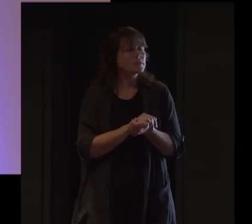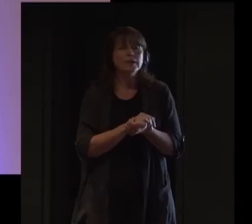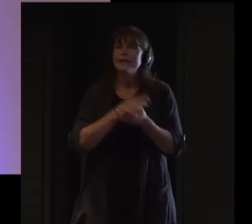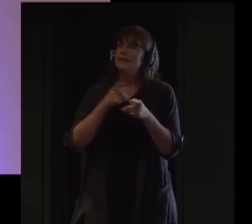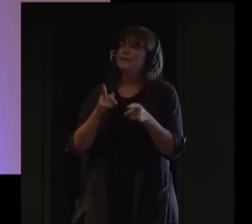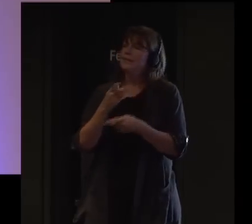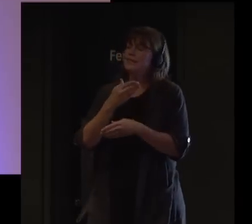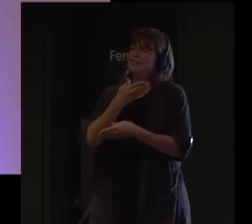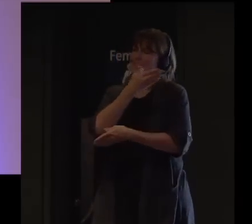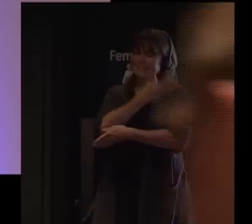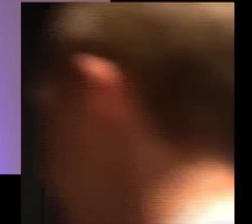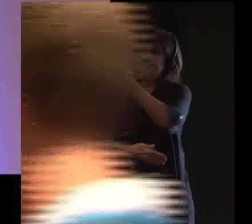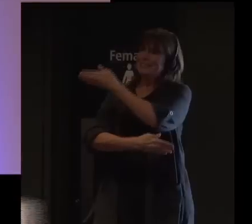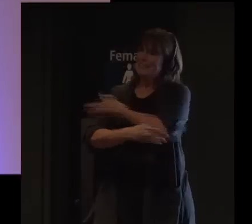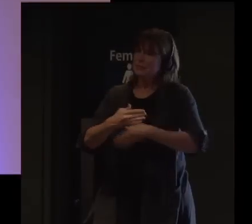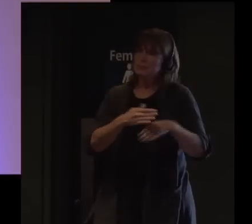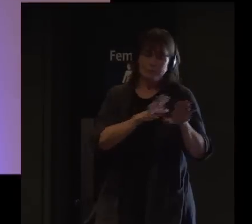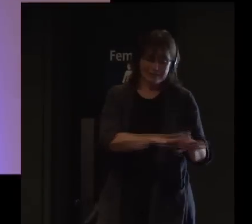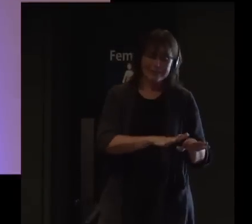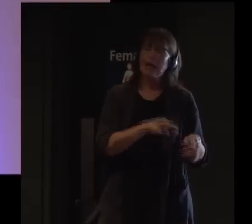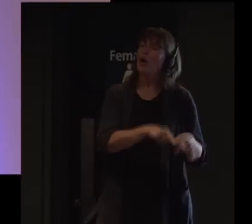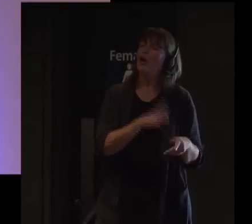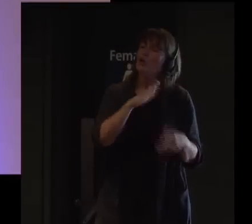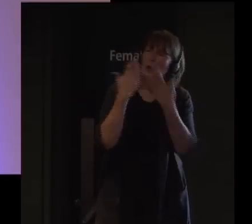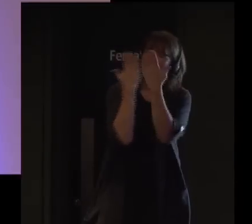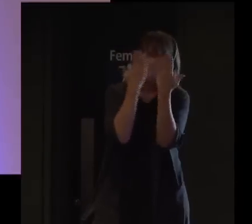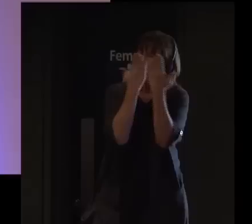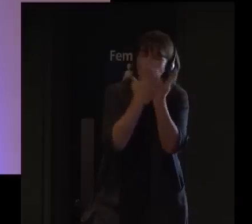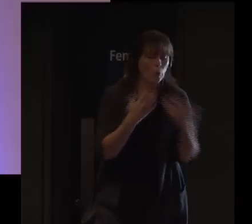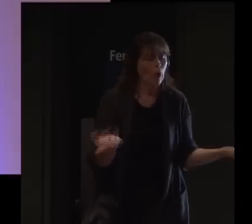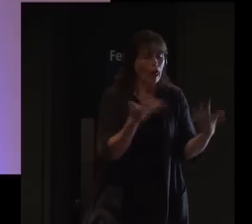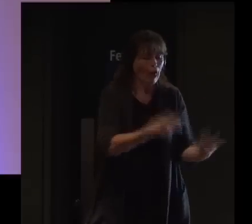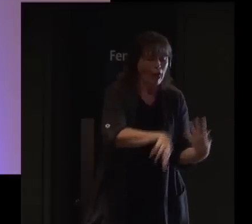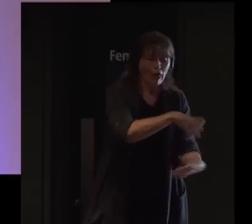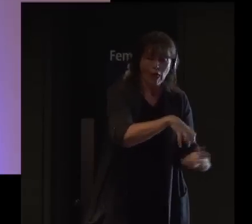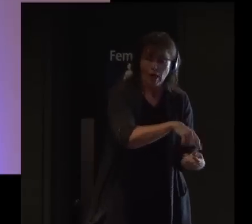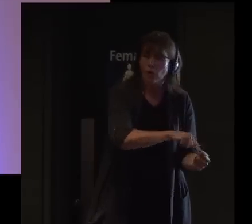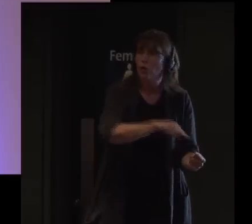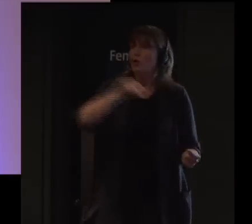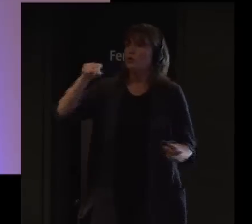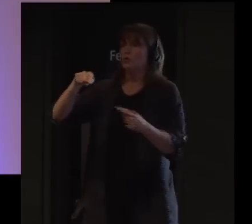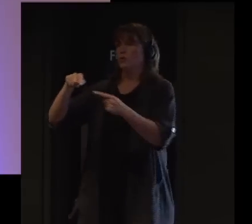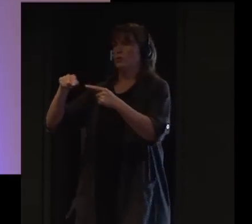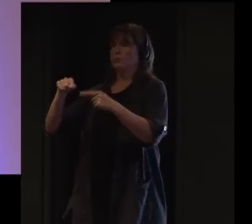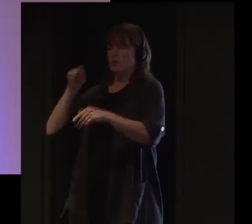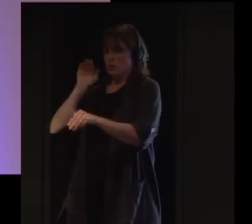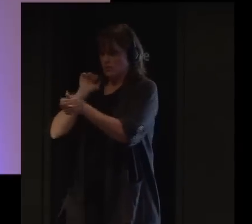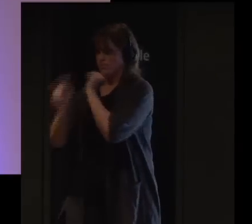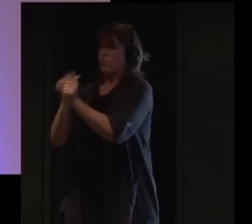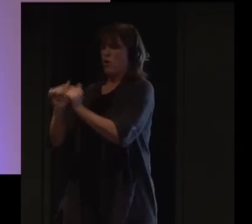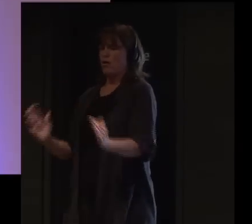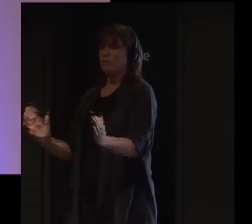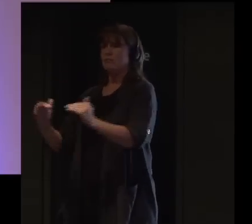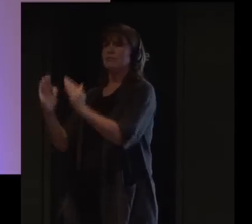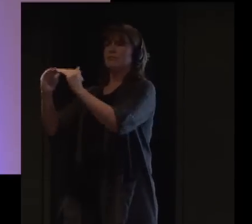Disability from Playground to Podium. So it was a wide spectrum. When we spoke about, it's a conference about women